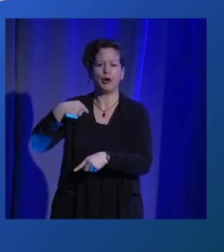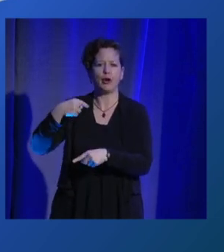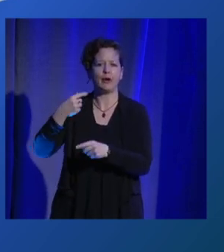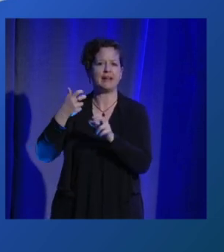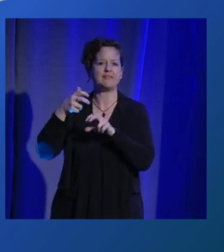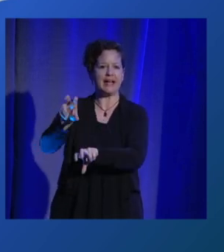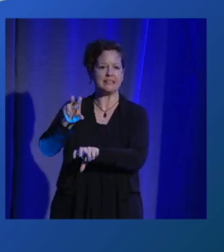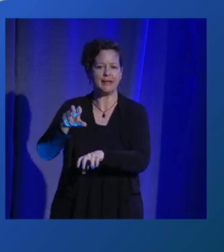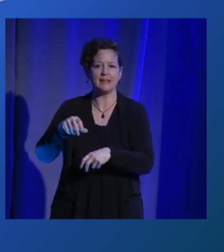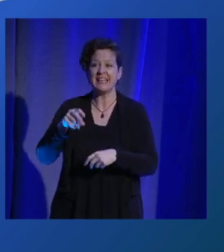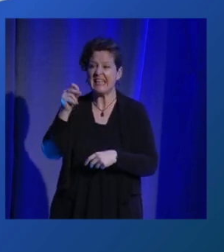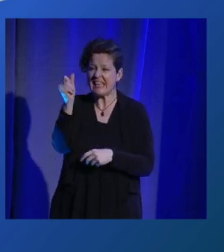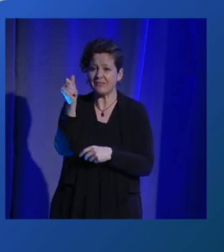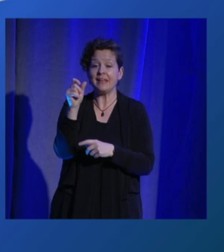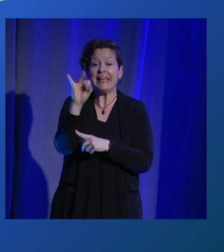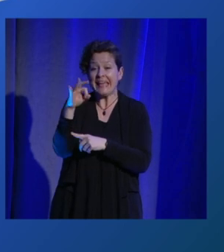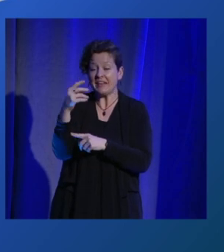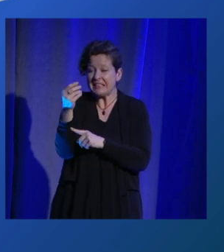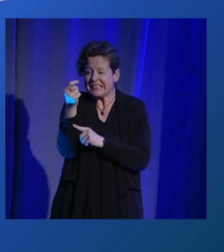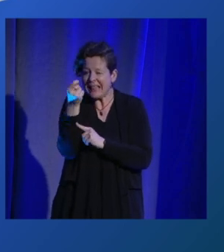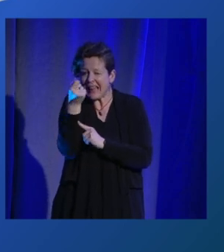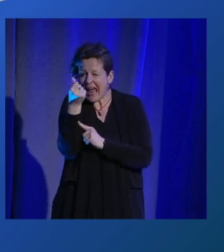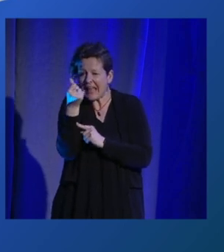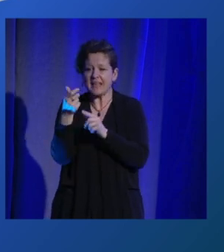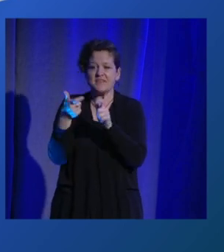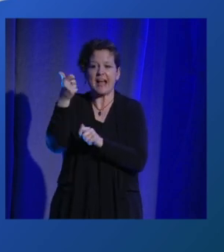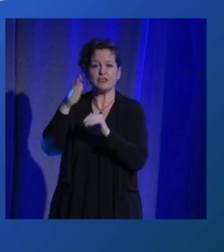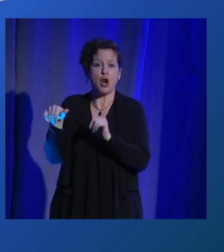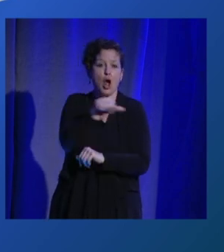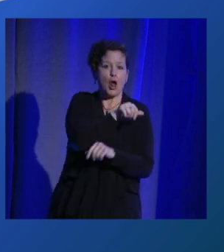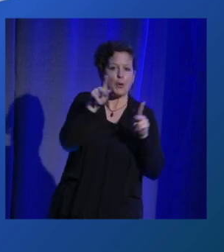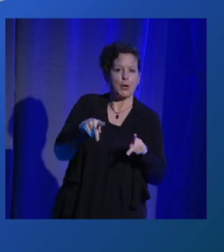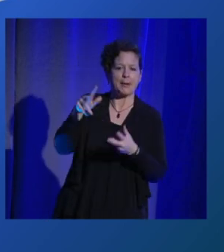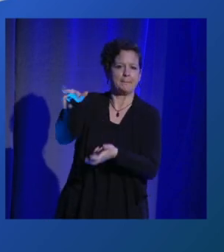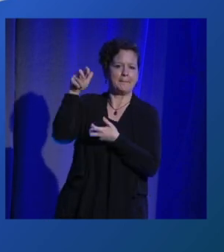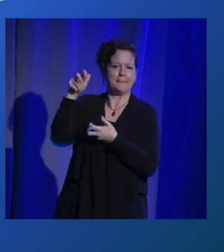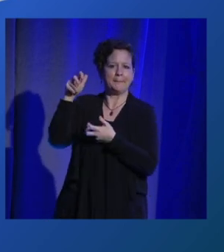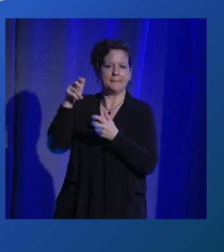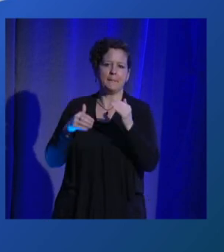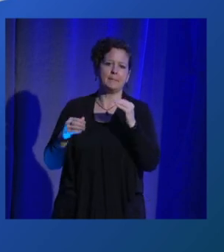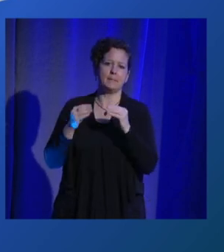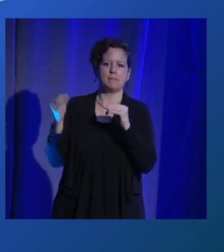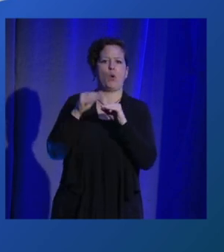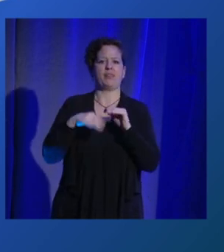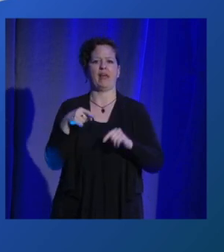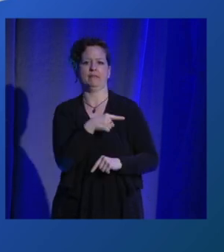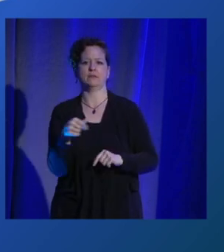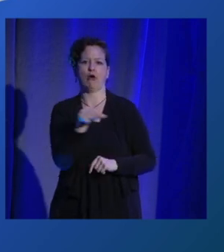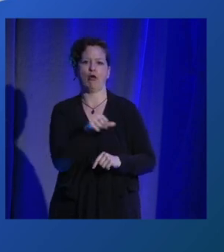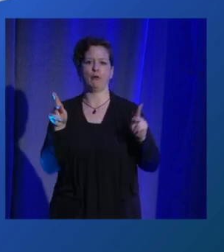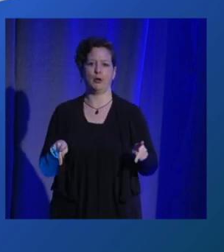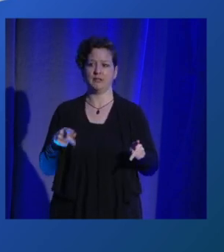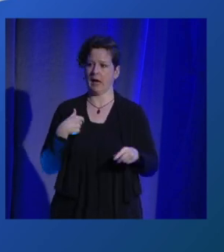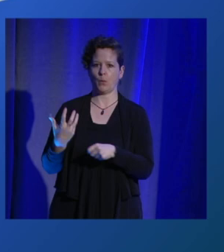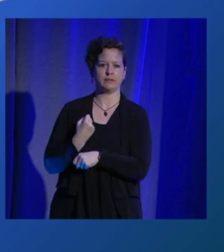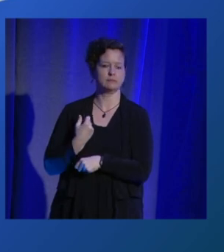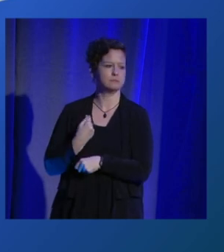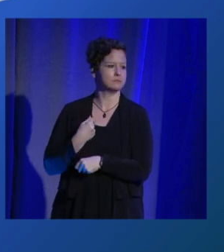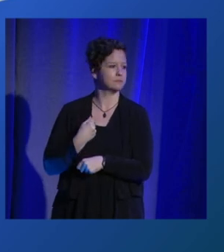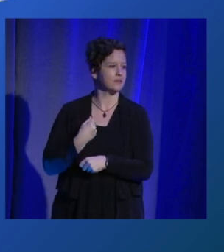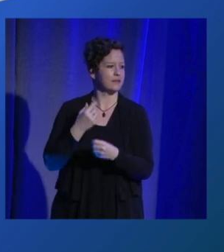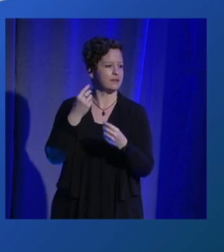because I can get that information slightly faster than the other person I can make that execution on that trade faster than the other person I win the